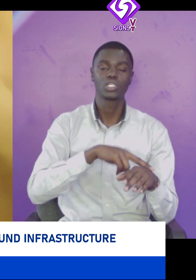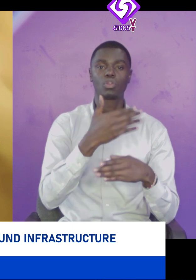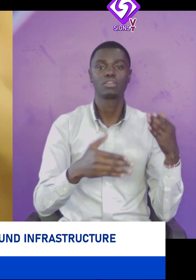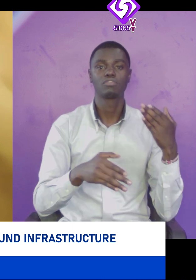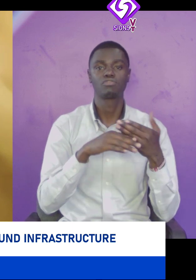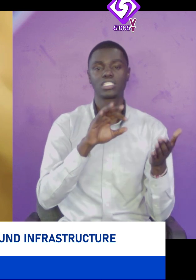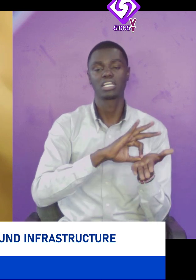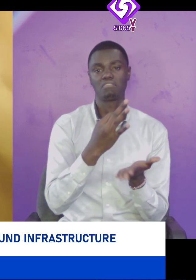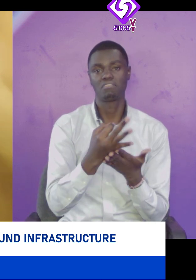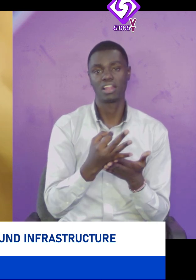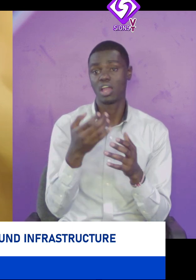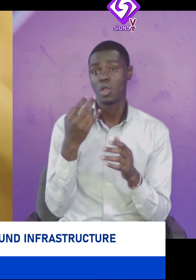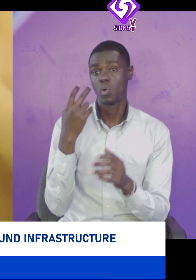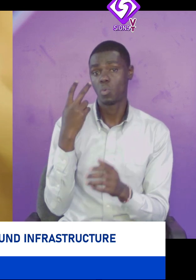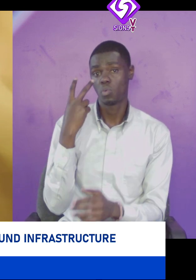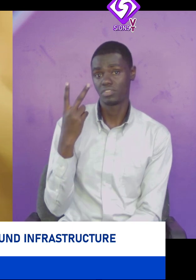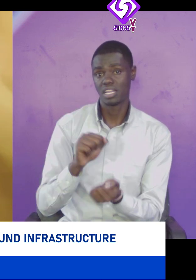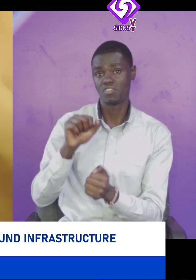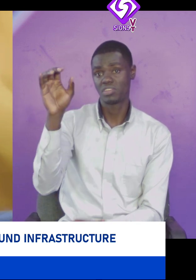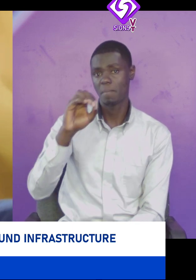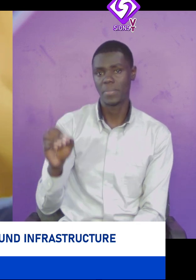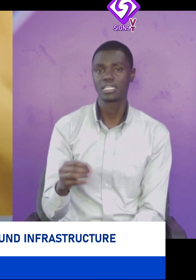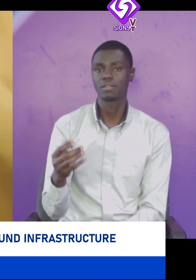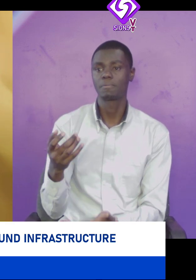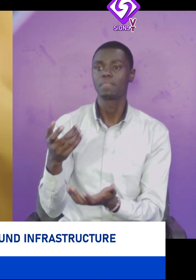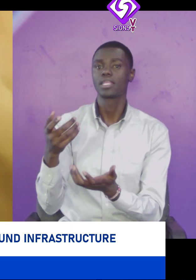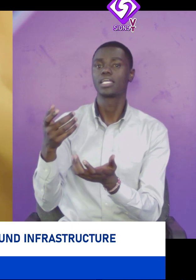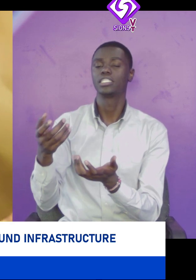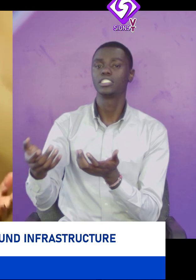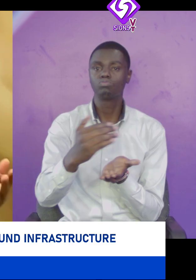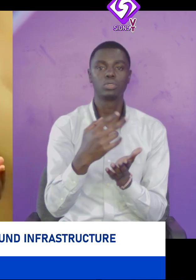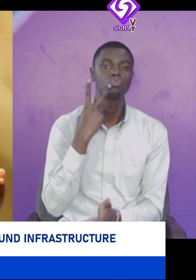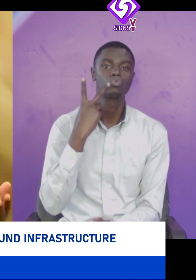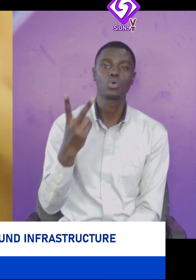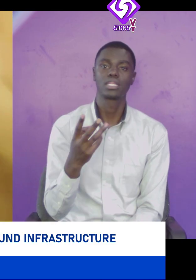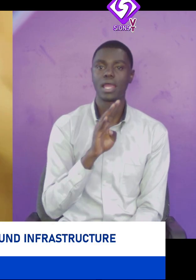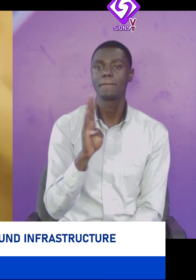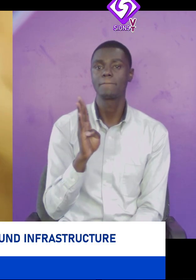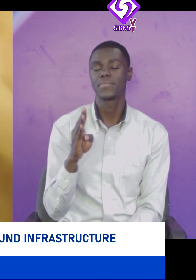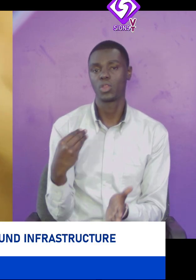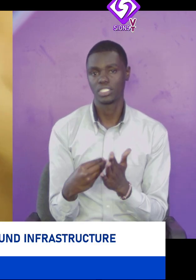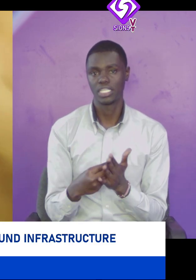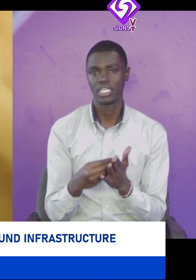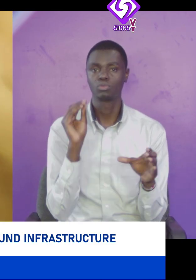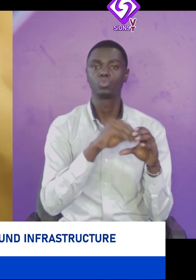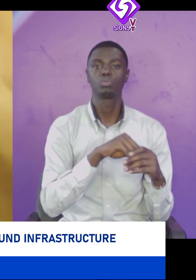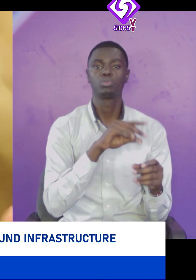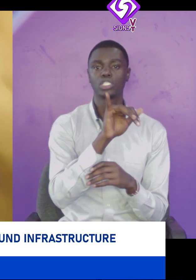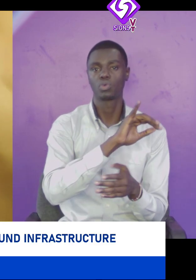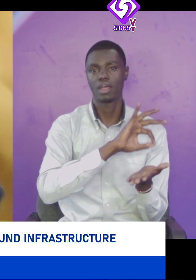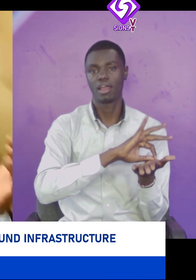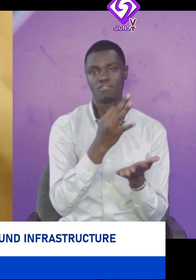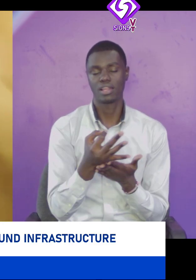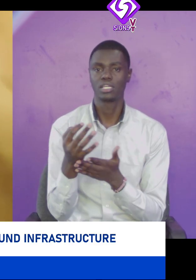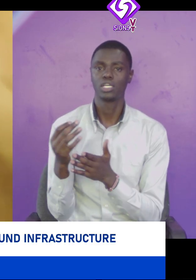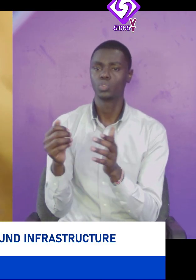And we've realized that 15% is raising us over 200 billion shillings to put into that fund.